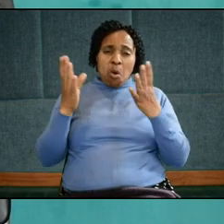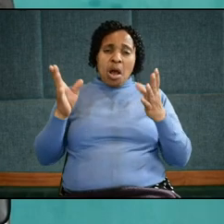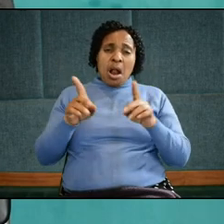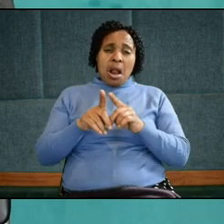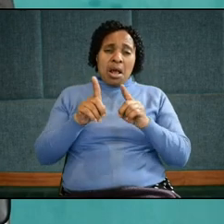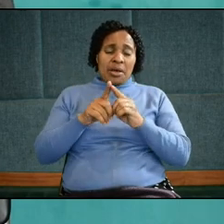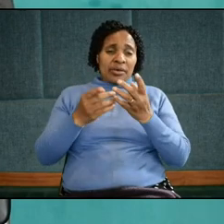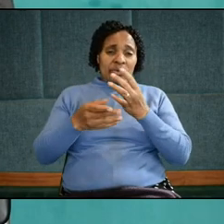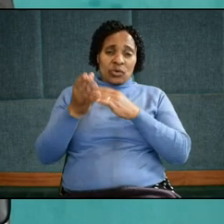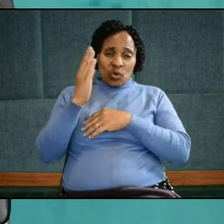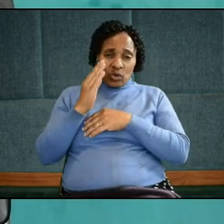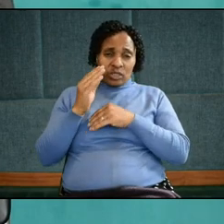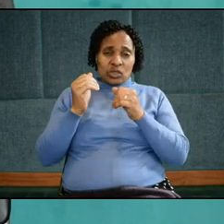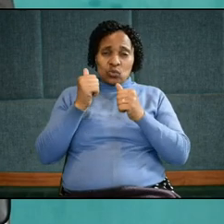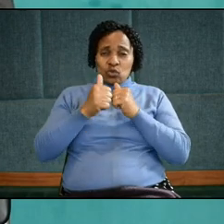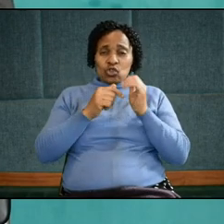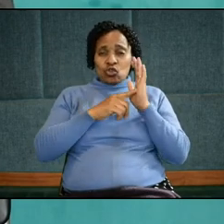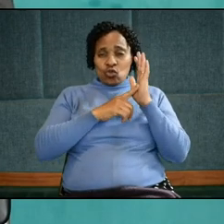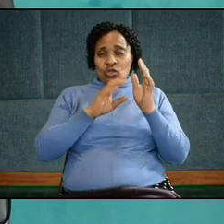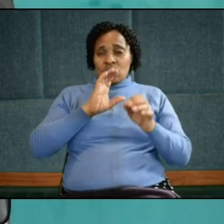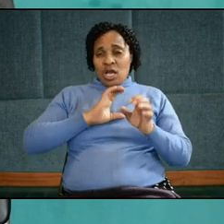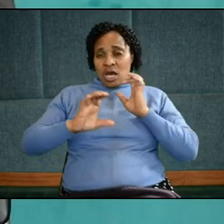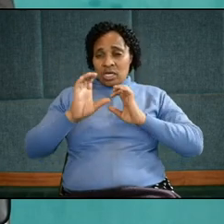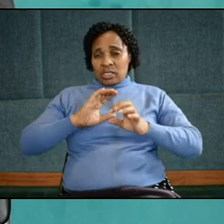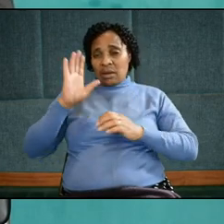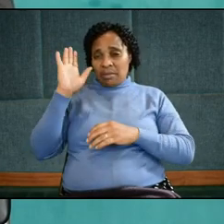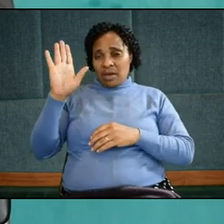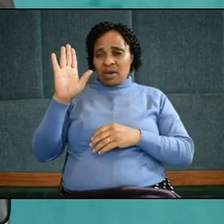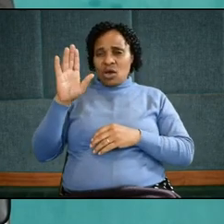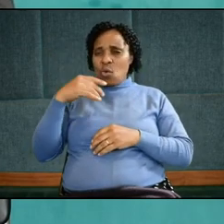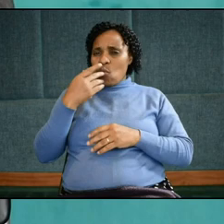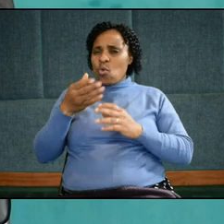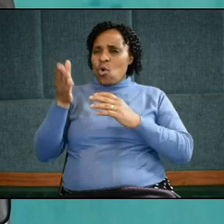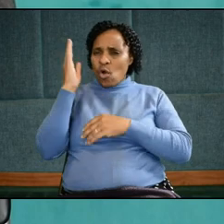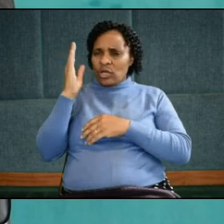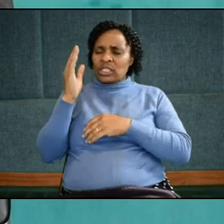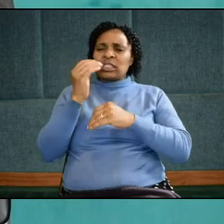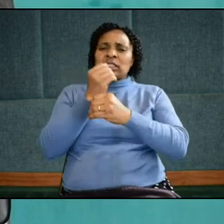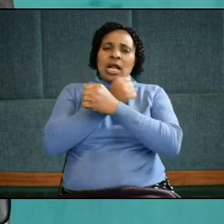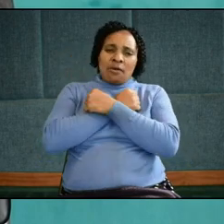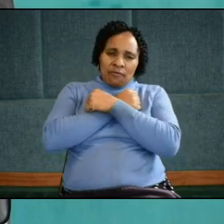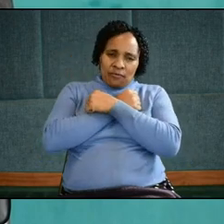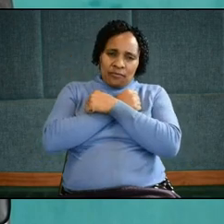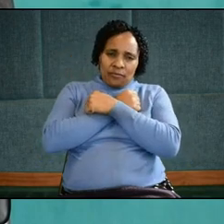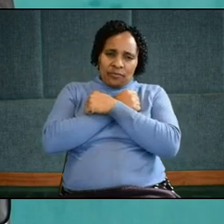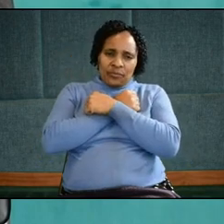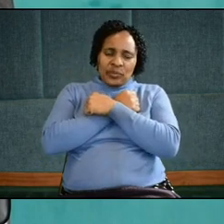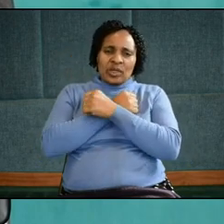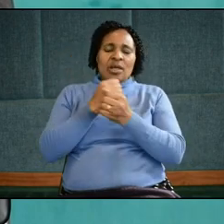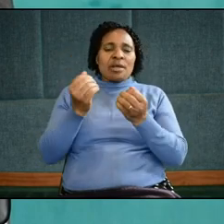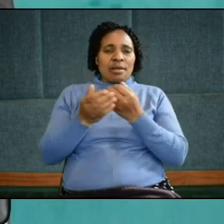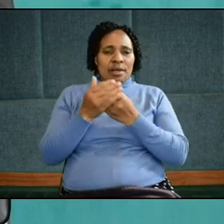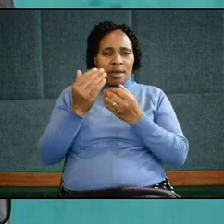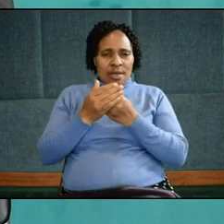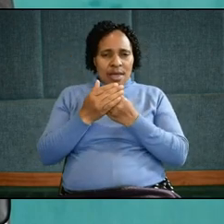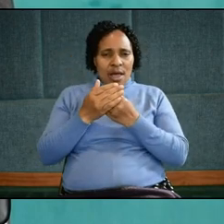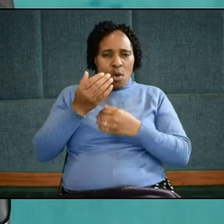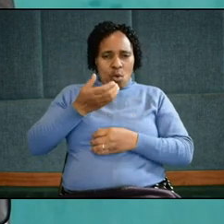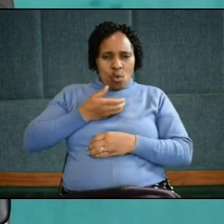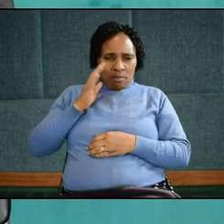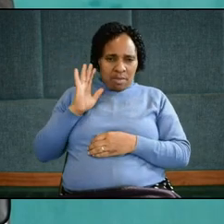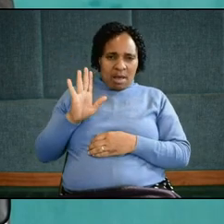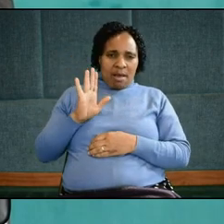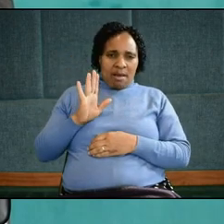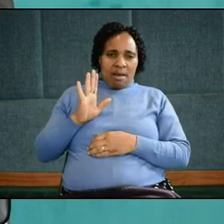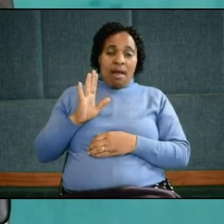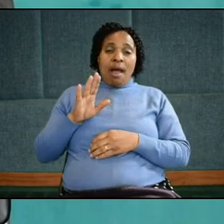God portray his character, who God is. God is loving. God, you know, takes care of his own.